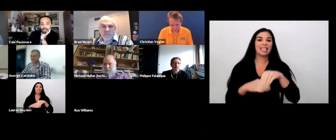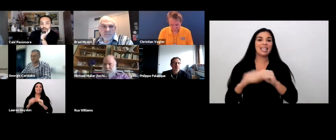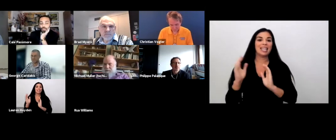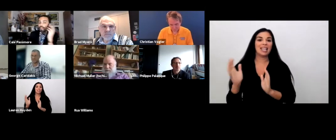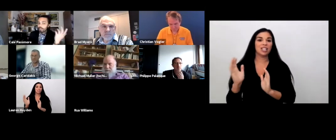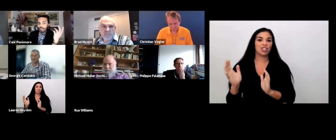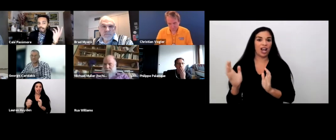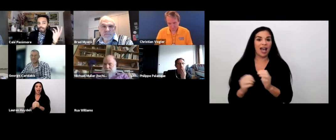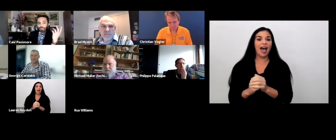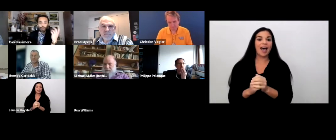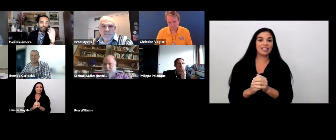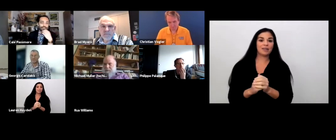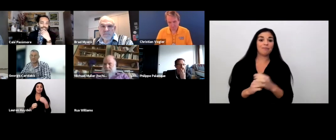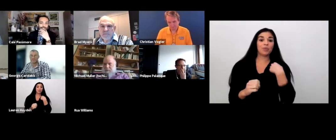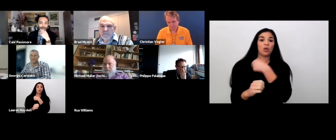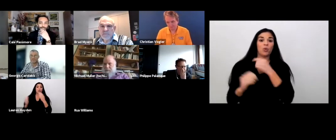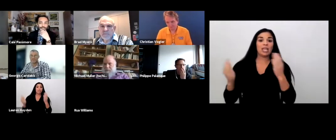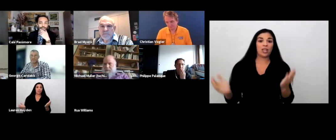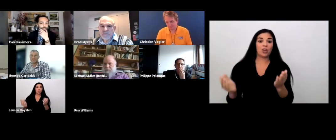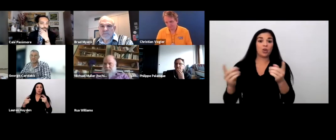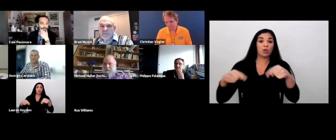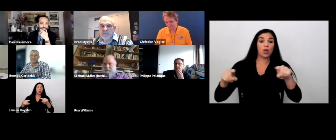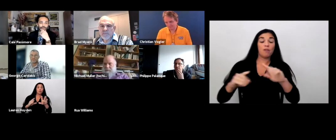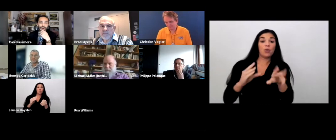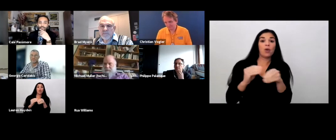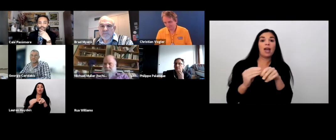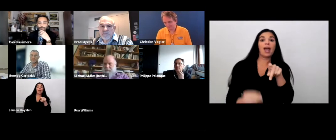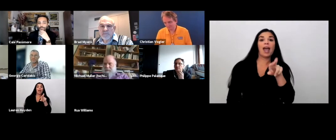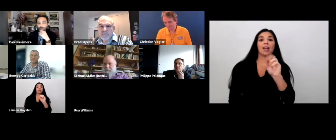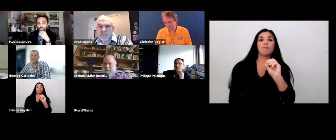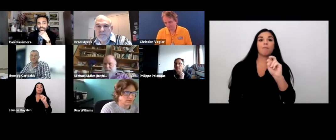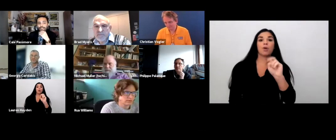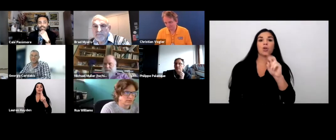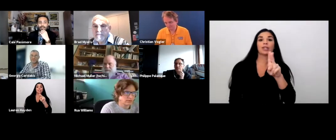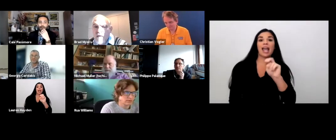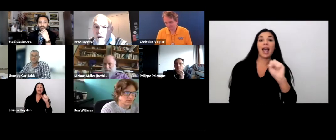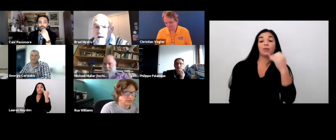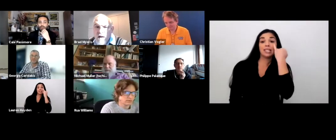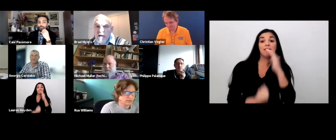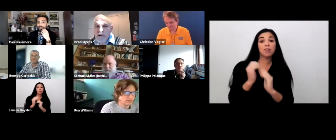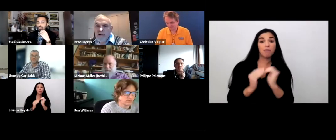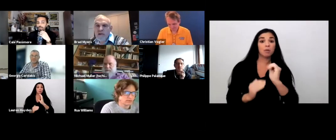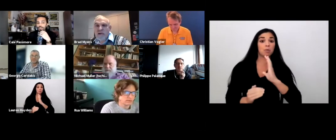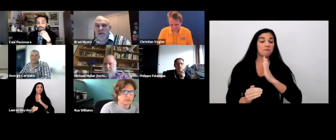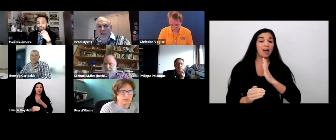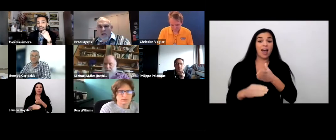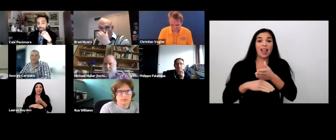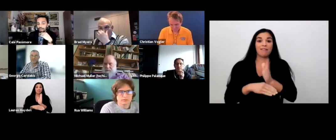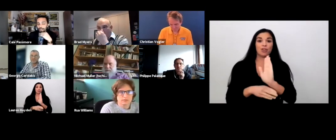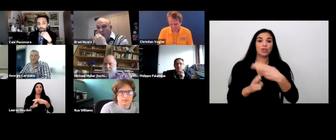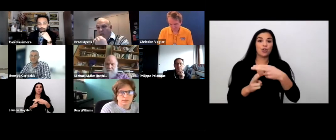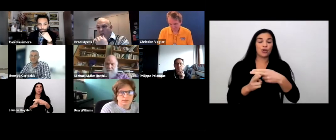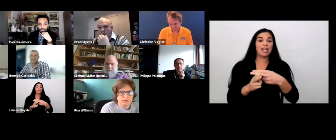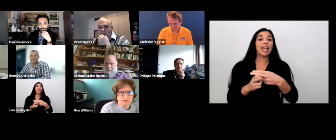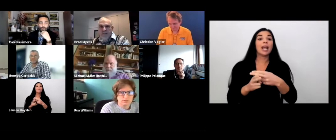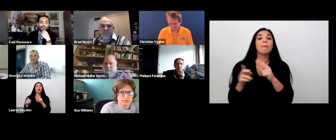points, we encourage you to add your pronouns if you're comfortable doing so after your name in Zoom. We also encourage you to use your camera